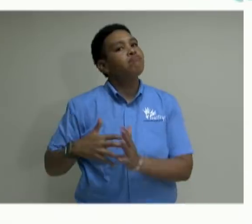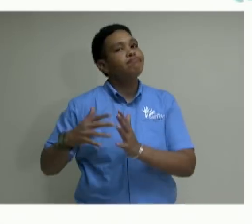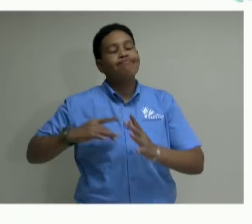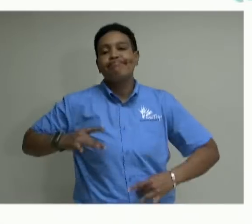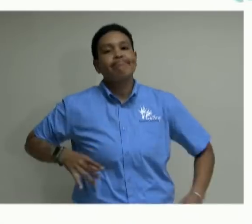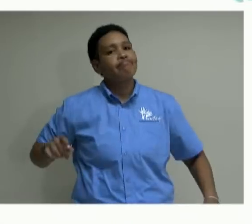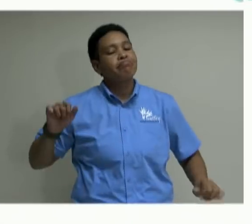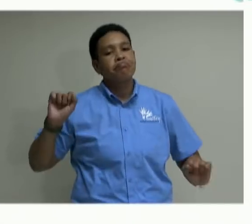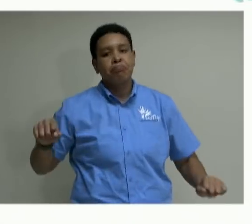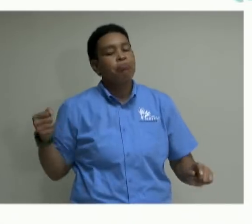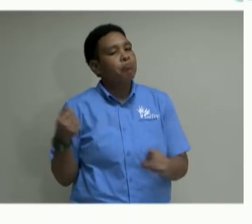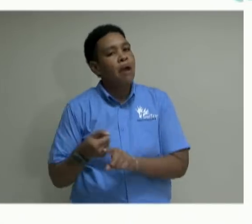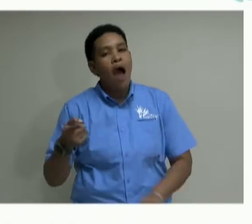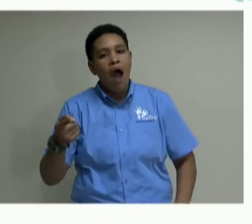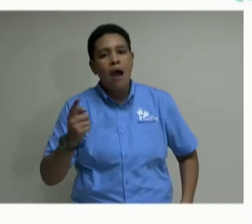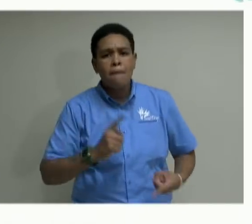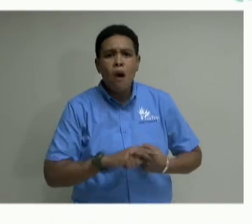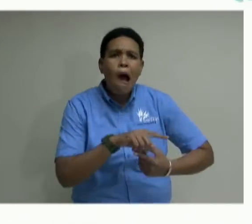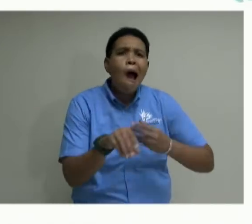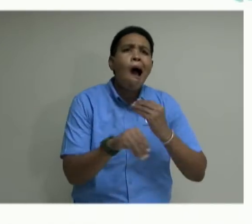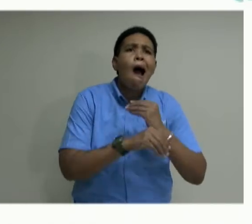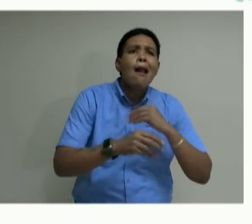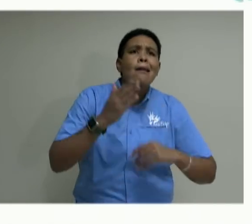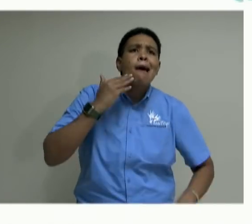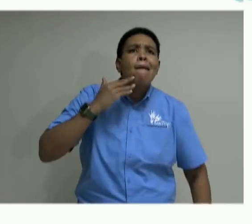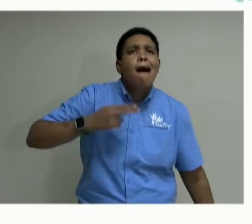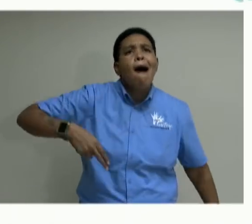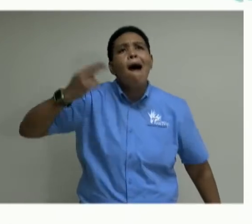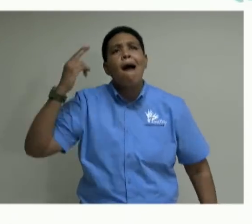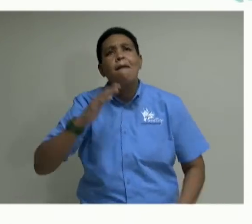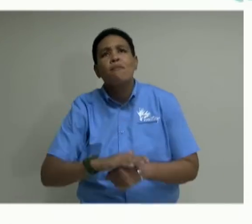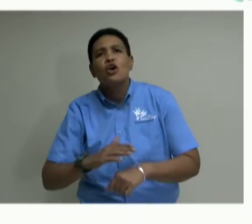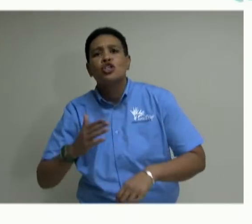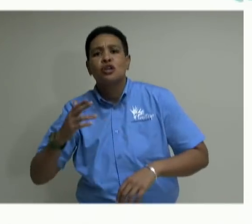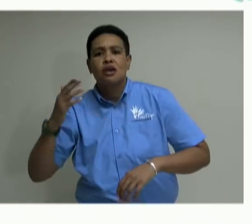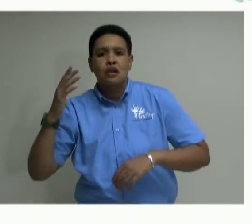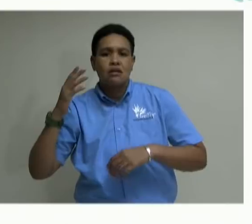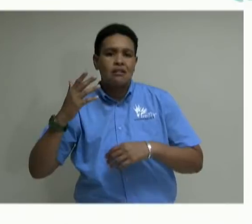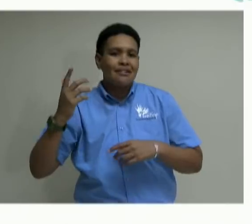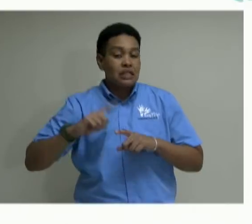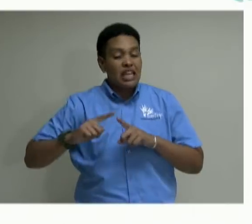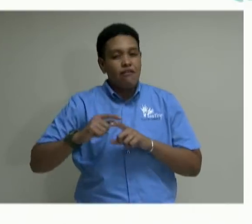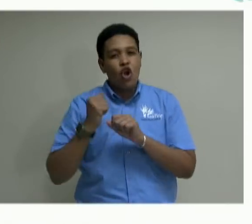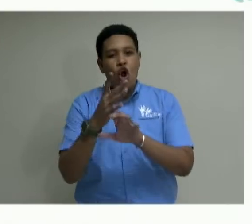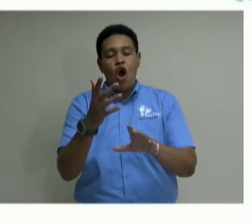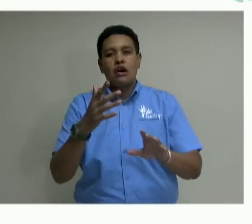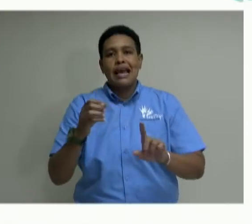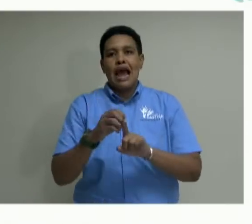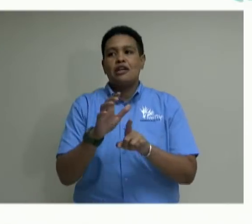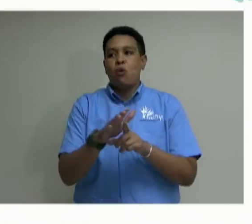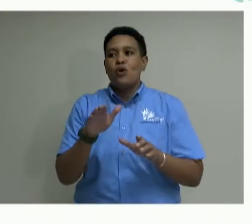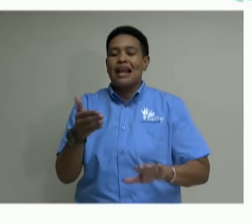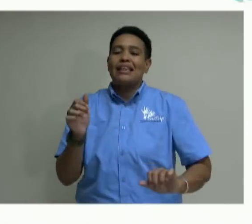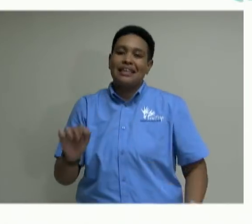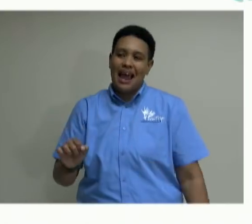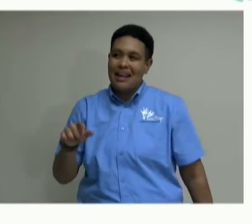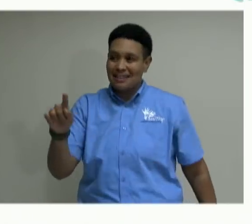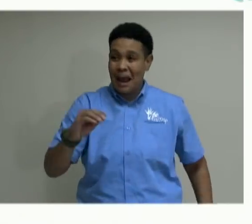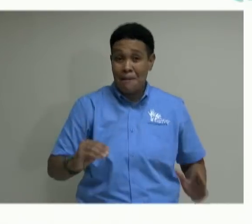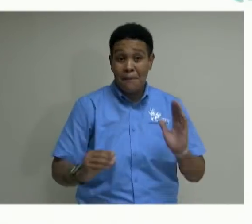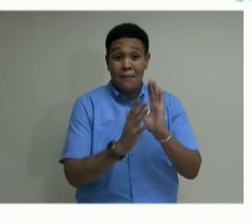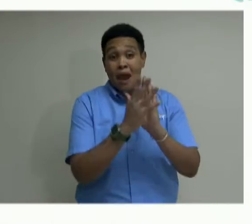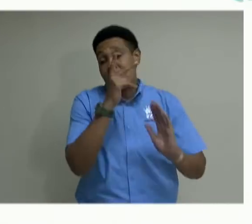also expose you to deaths. Now, this is just a map of Kingston and